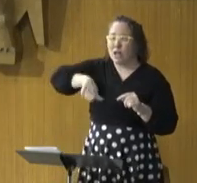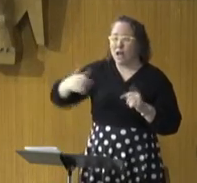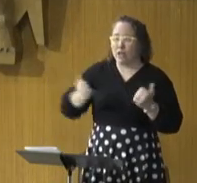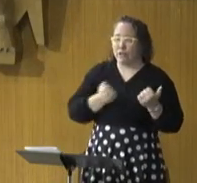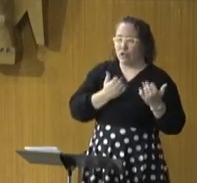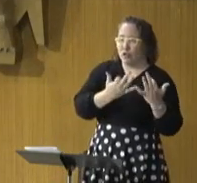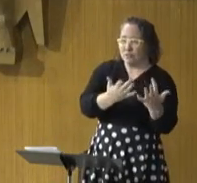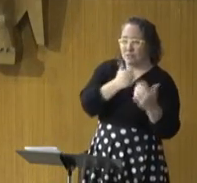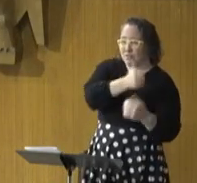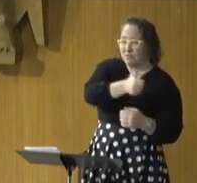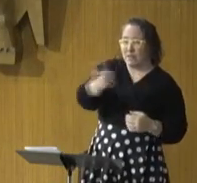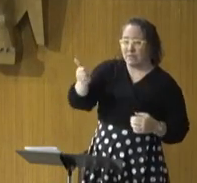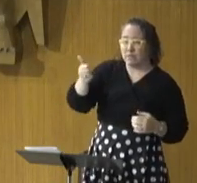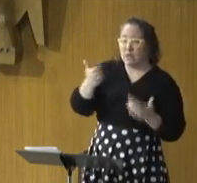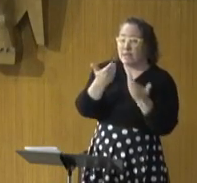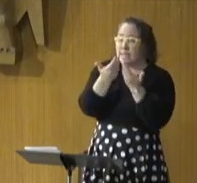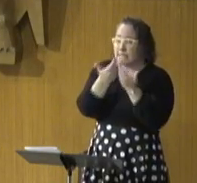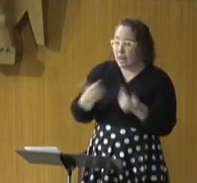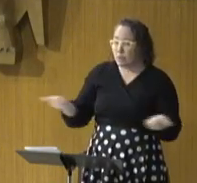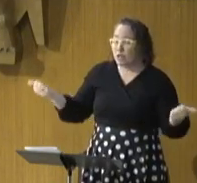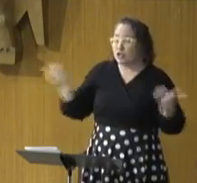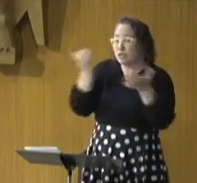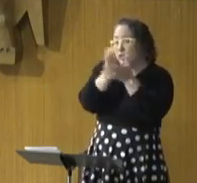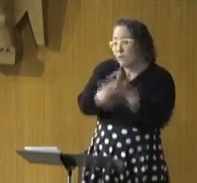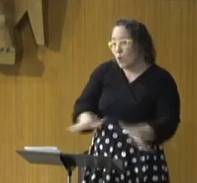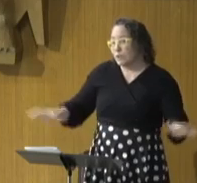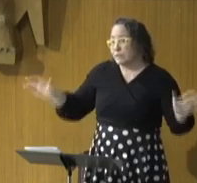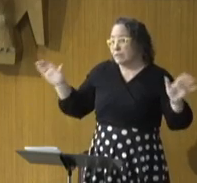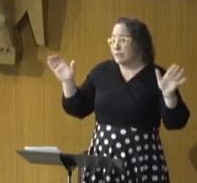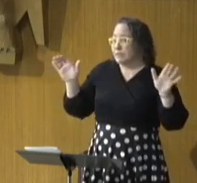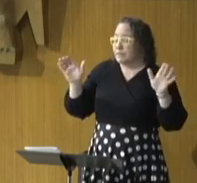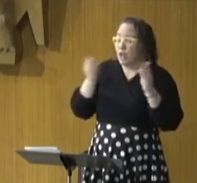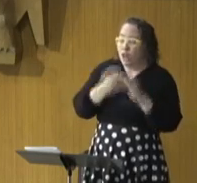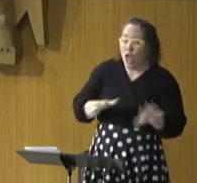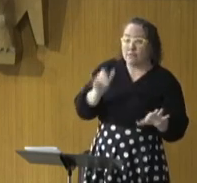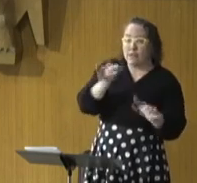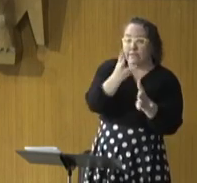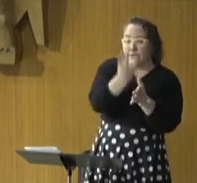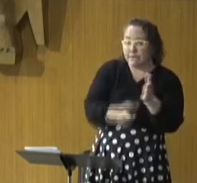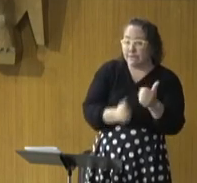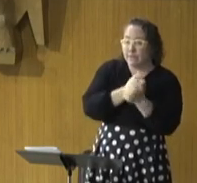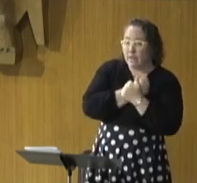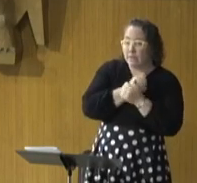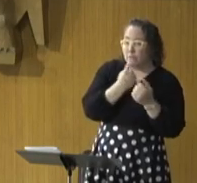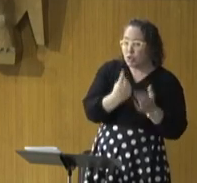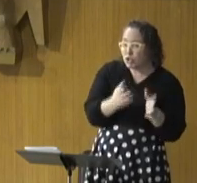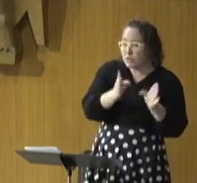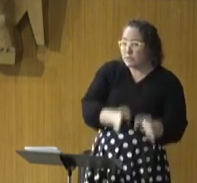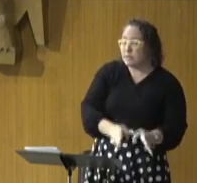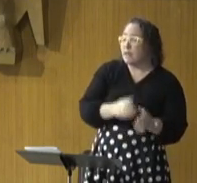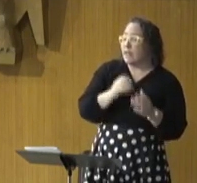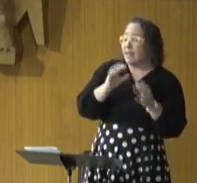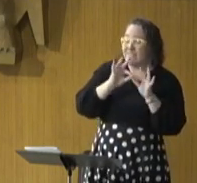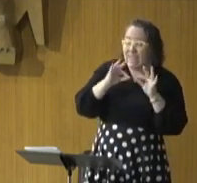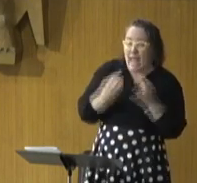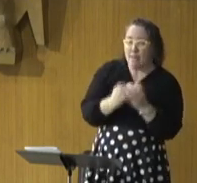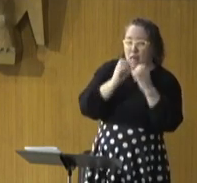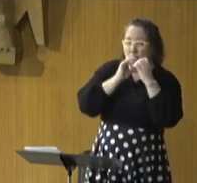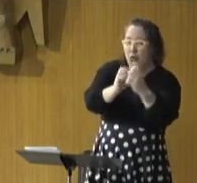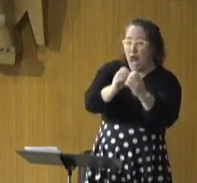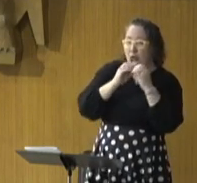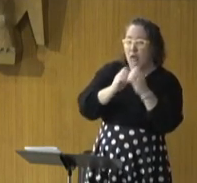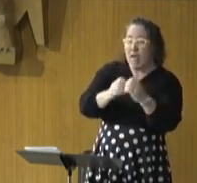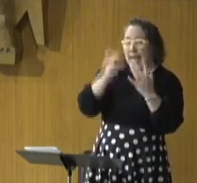now. Separations, divorces, losses of loved ones, family feuds, chronic